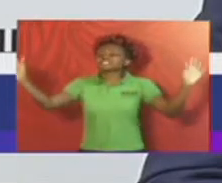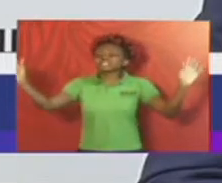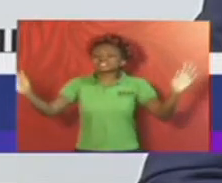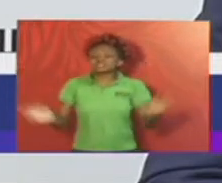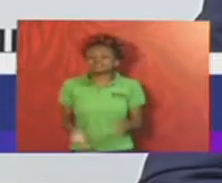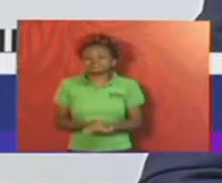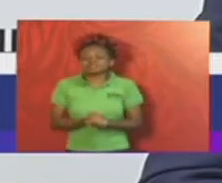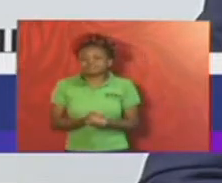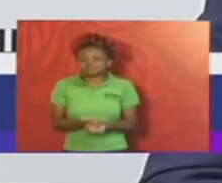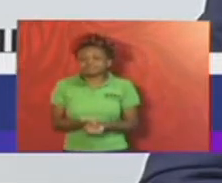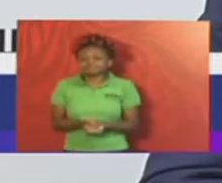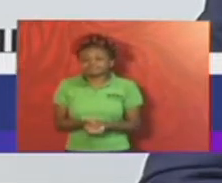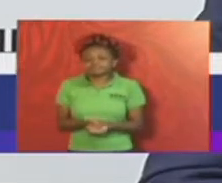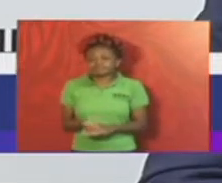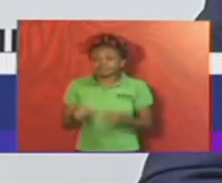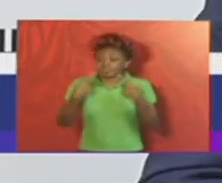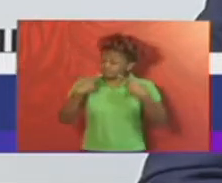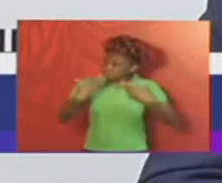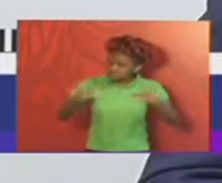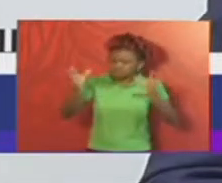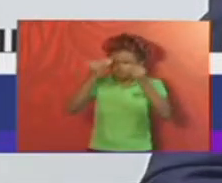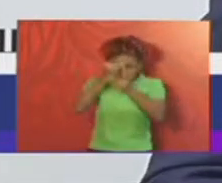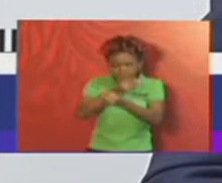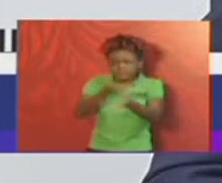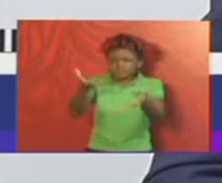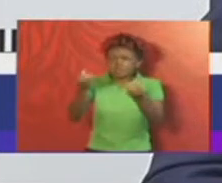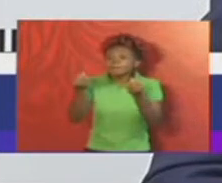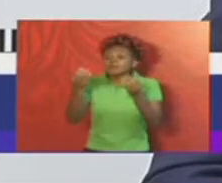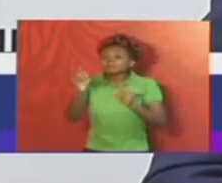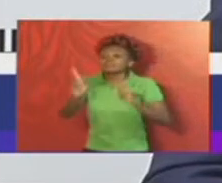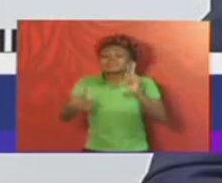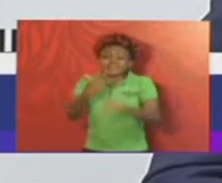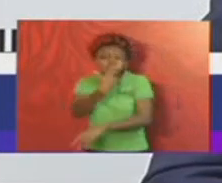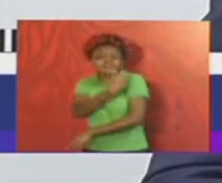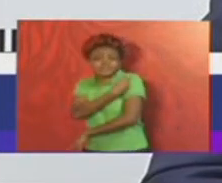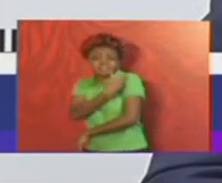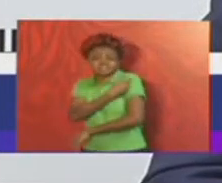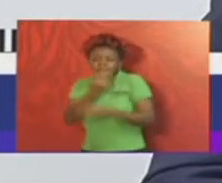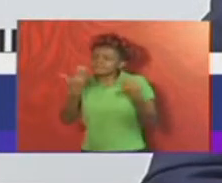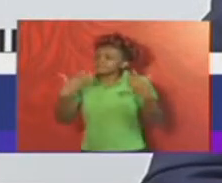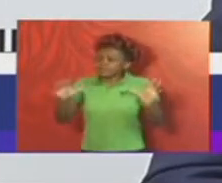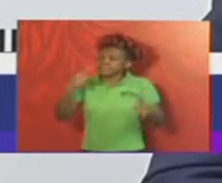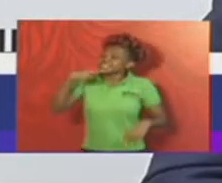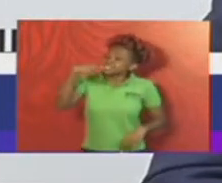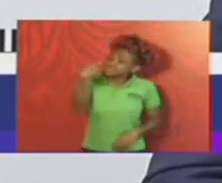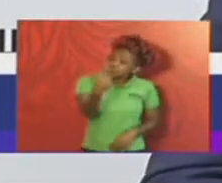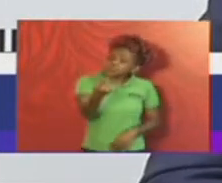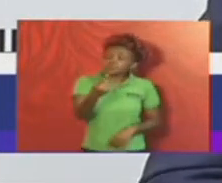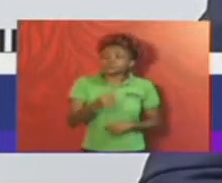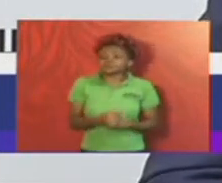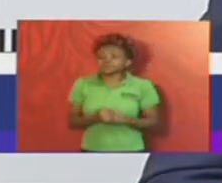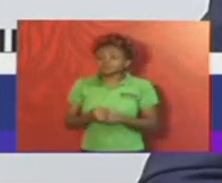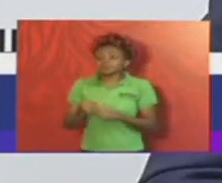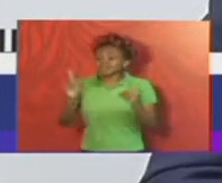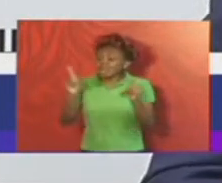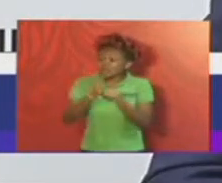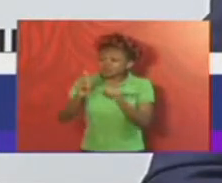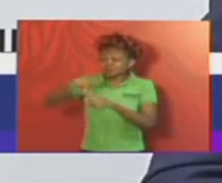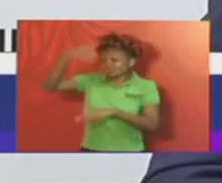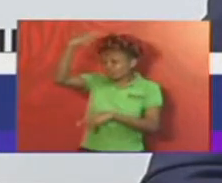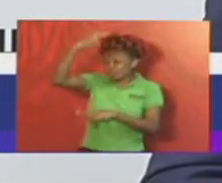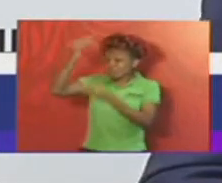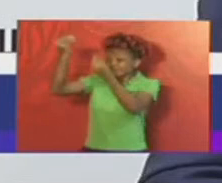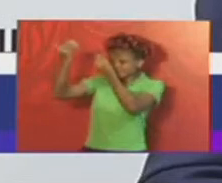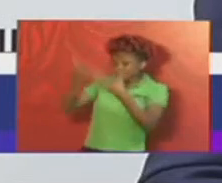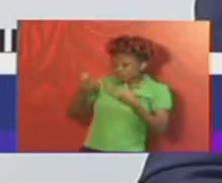current vaccination figures, and we have gone through the measures as authorized by the Honorable Prime Minister